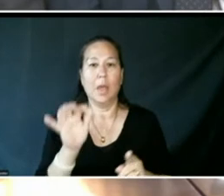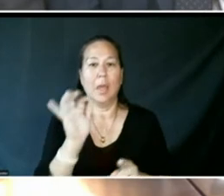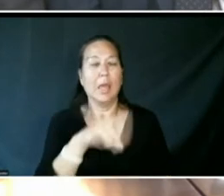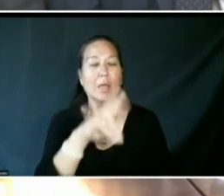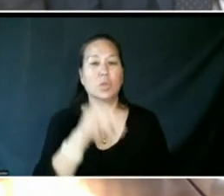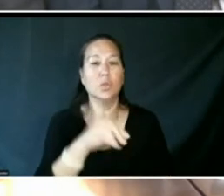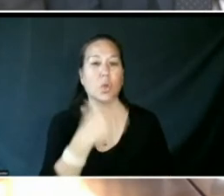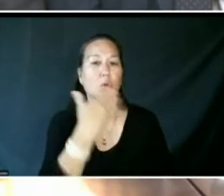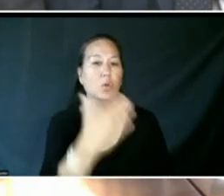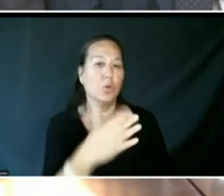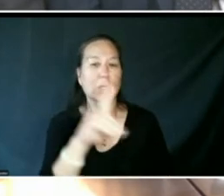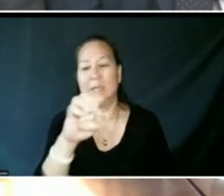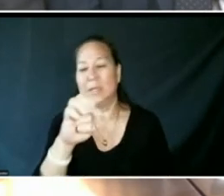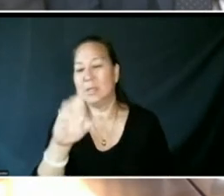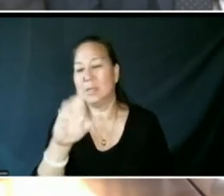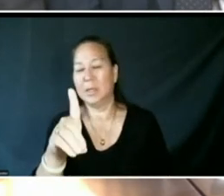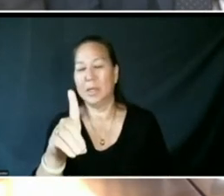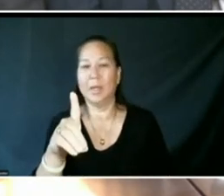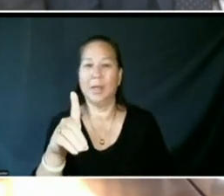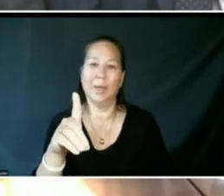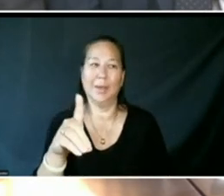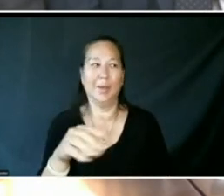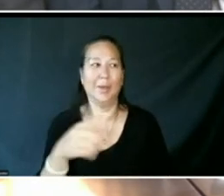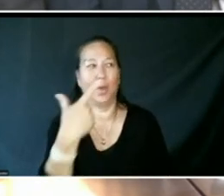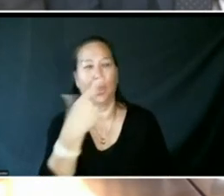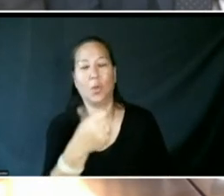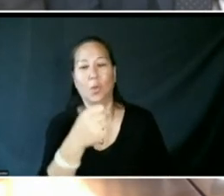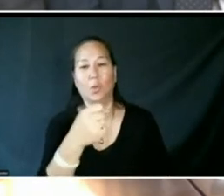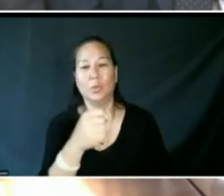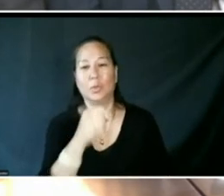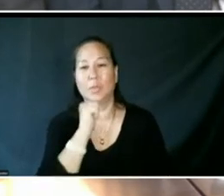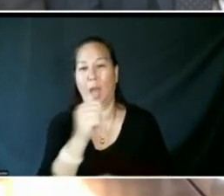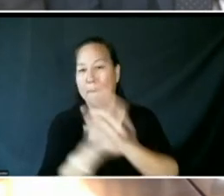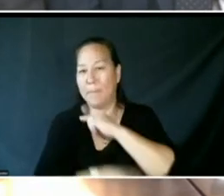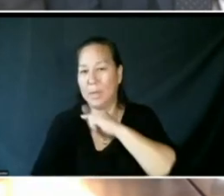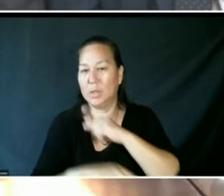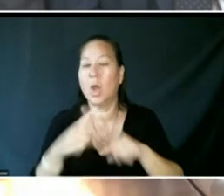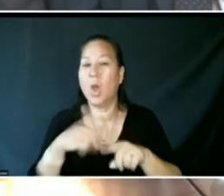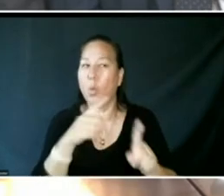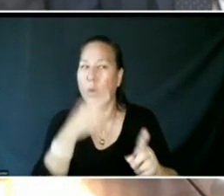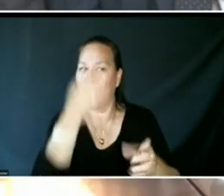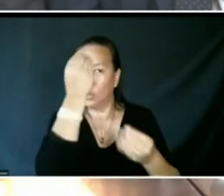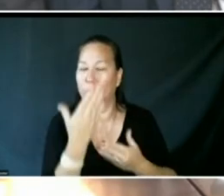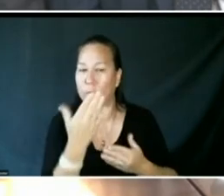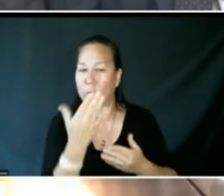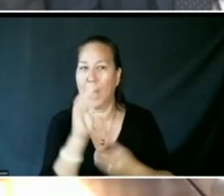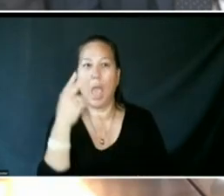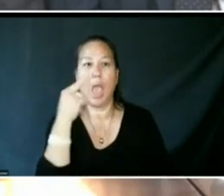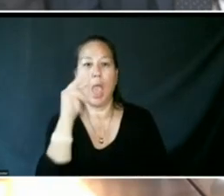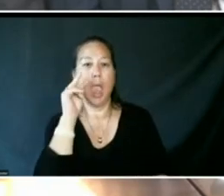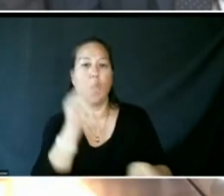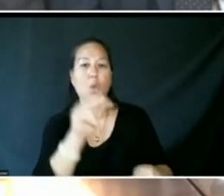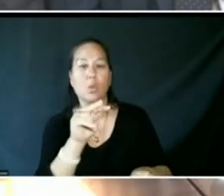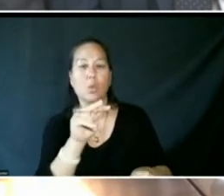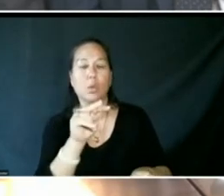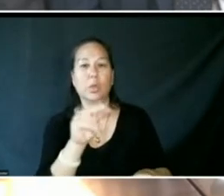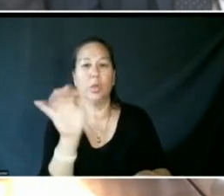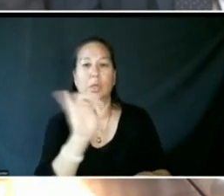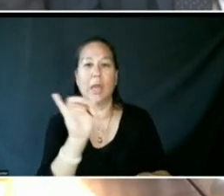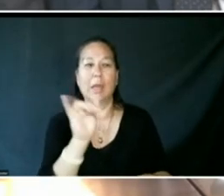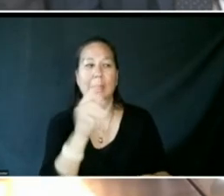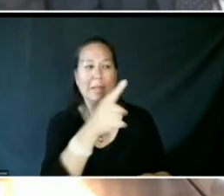told that we were at GEMA, as the secretary pointed out, and we were told that it looked like they were shutting down the Fulton County counting.